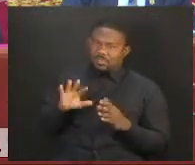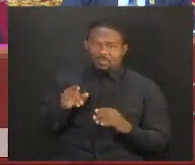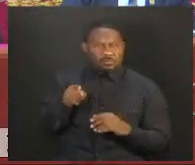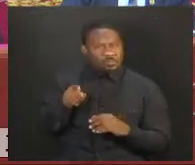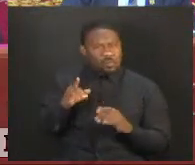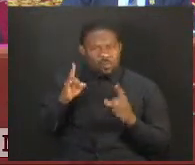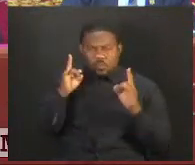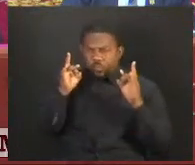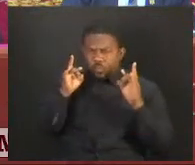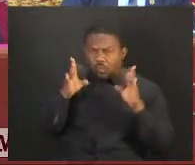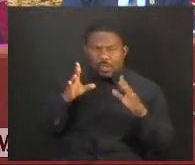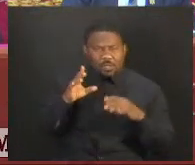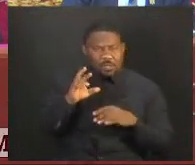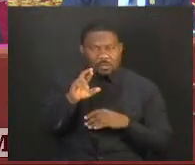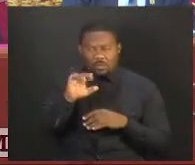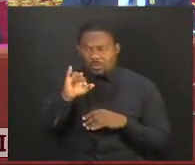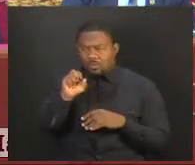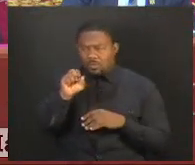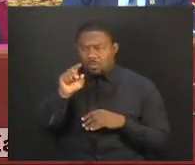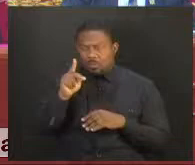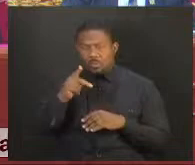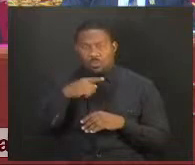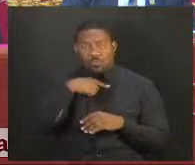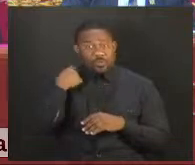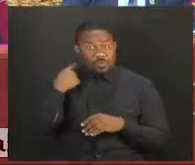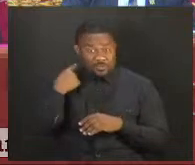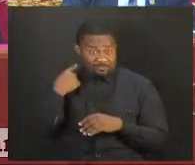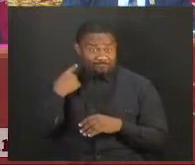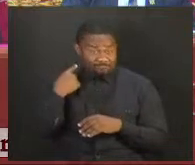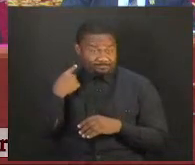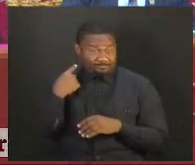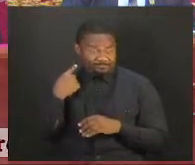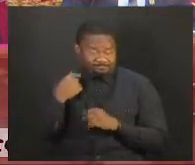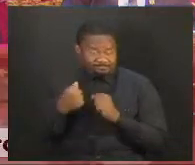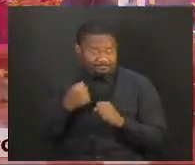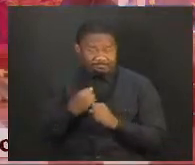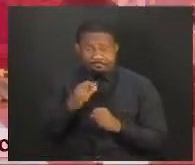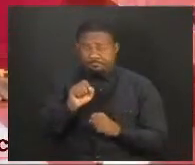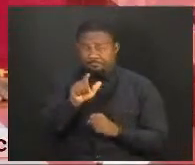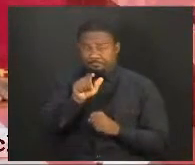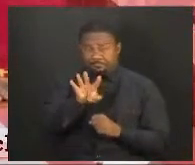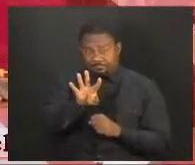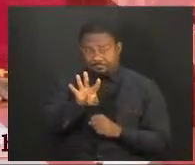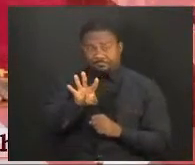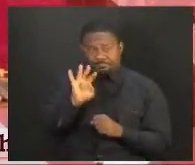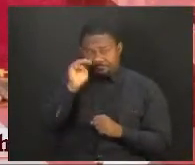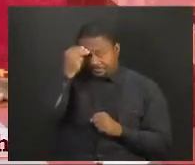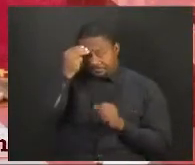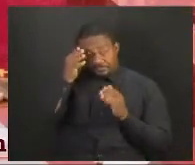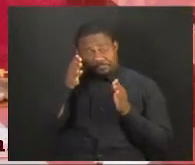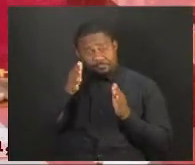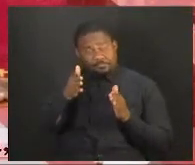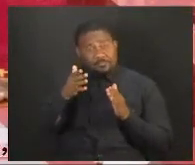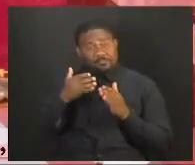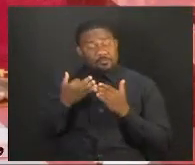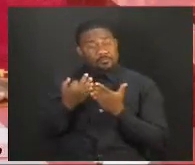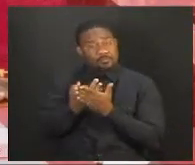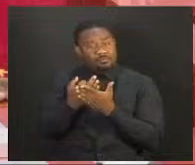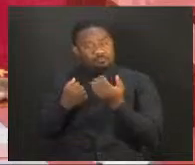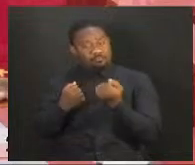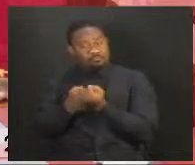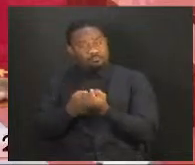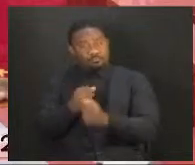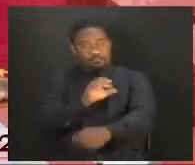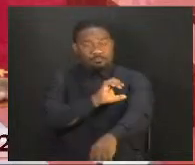risk to the Ghanaian economy. In the year 2024, the Ministry of Finance supported the energy sector